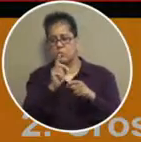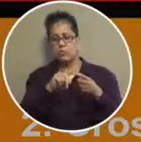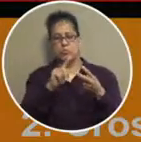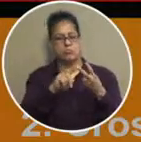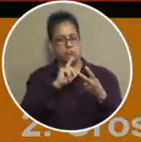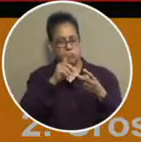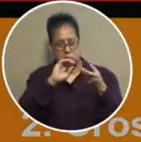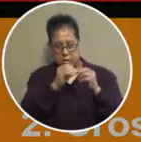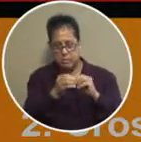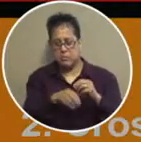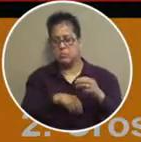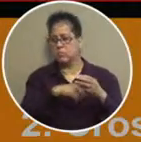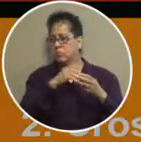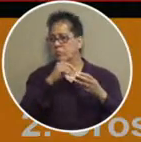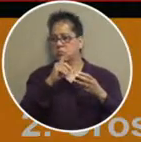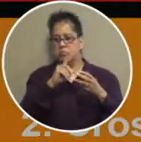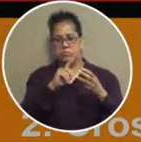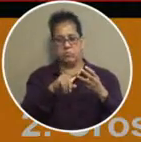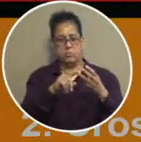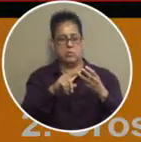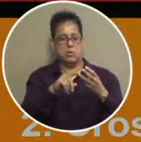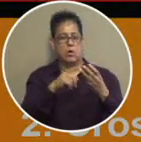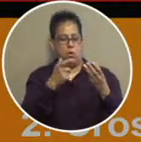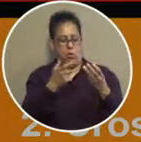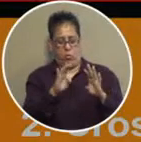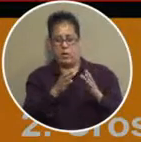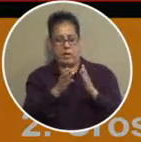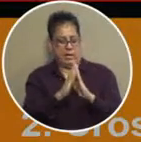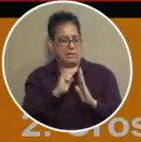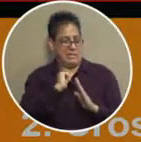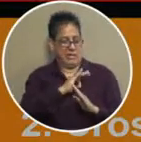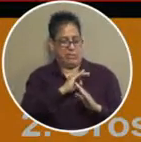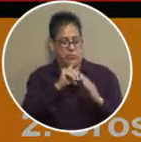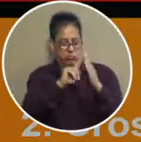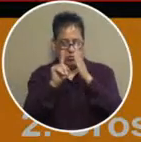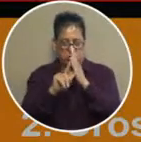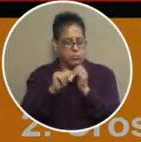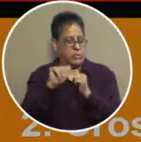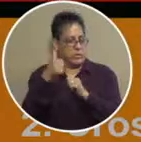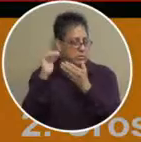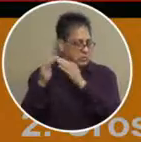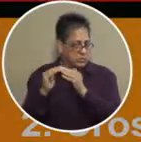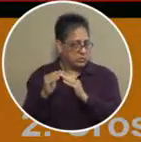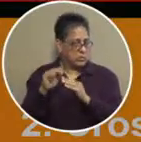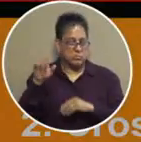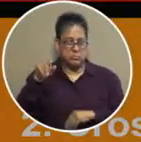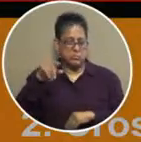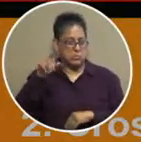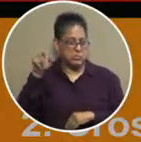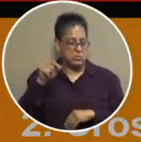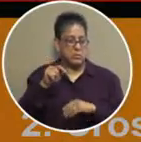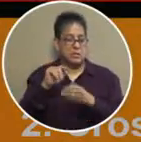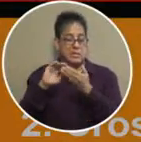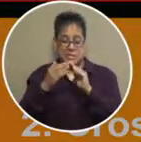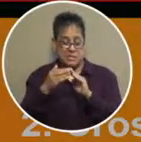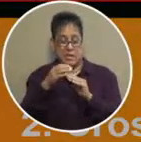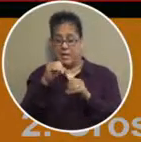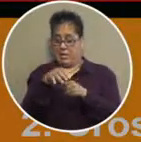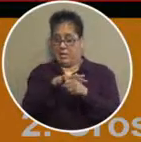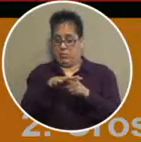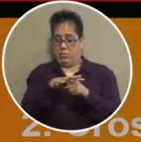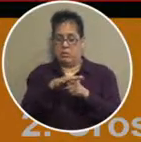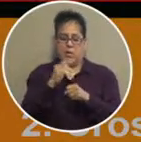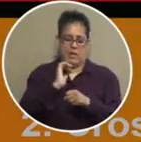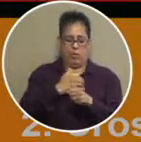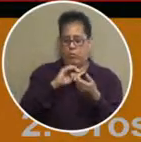actual numbers. And I'm already asked staff to check that number with SA to figure out if that was just the city and the county, because our numbers